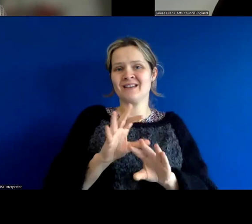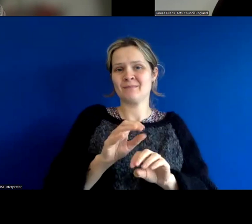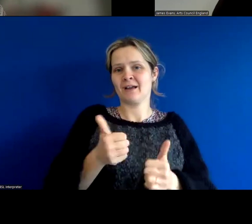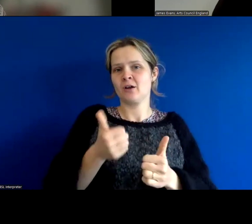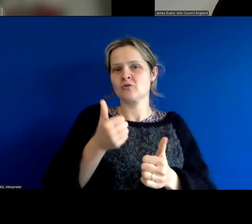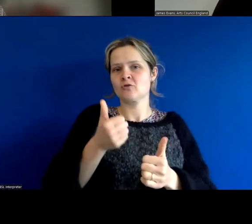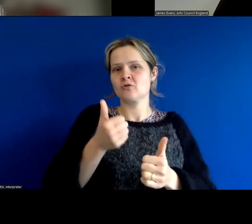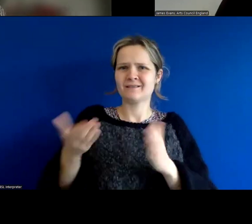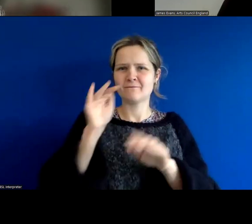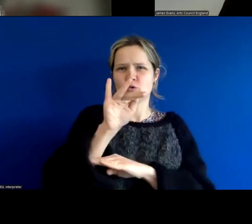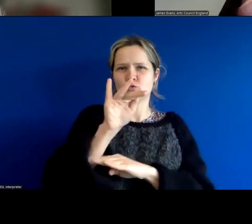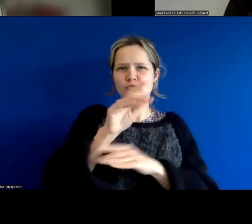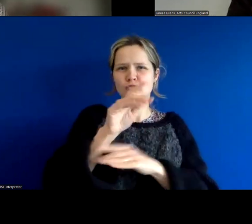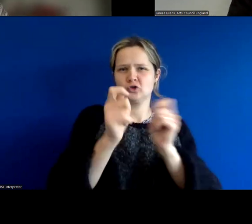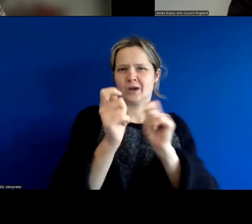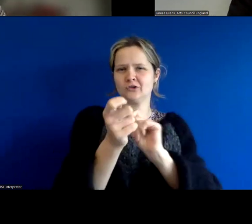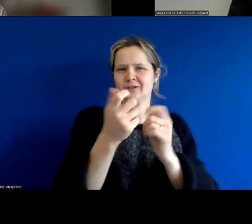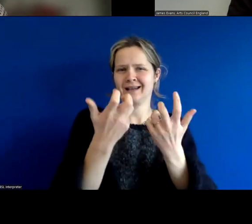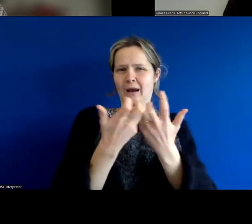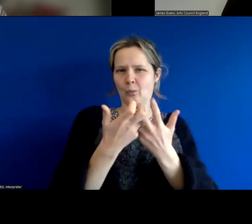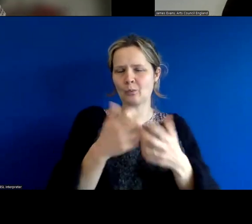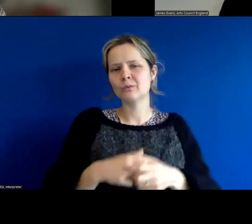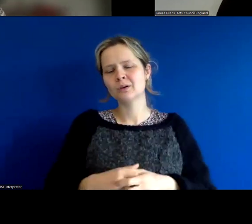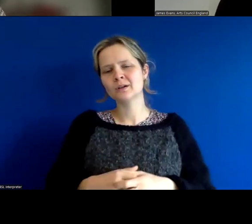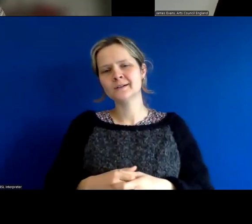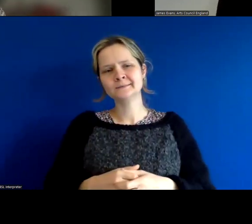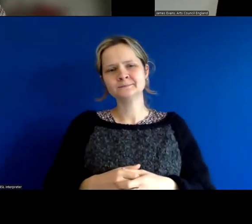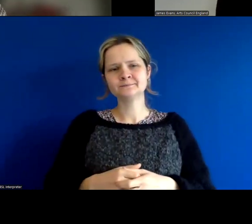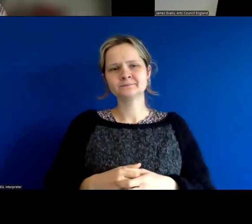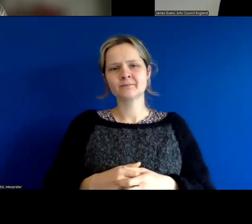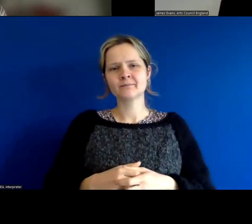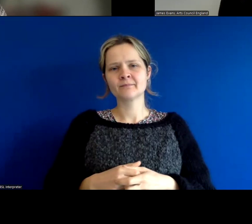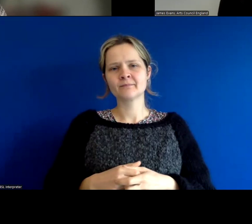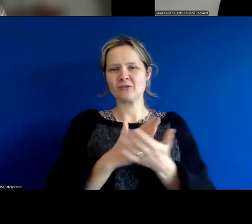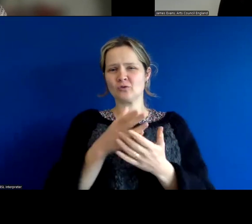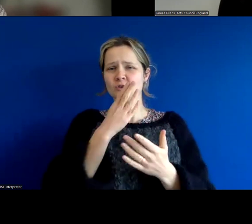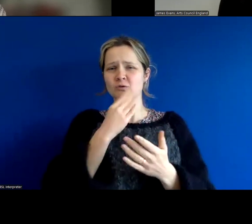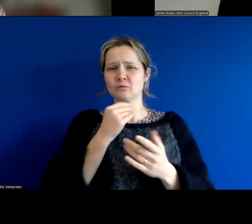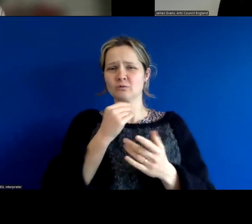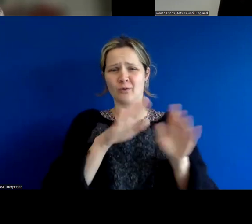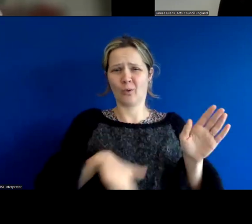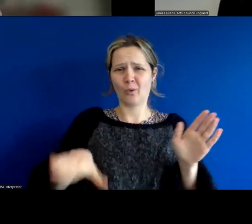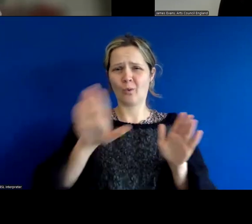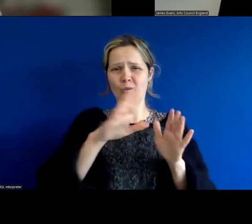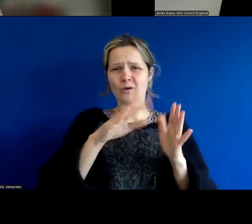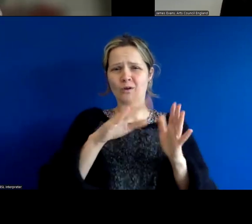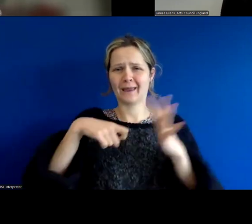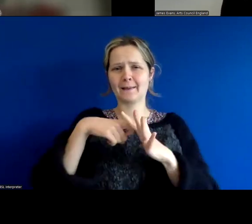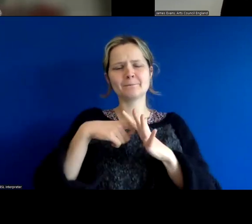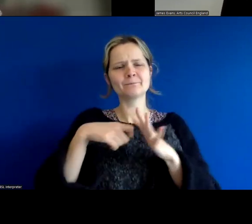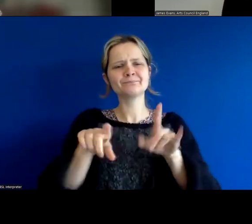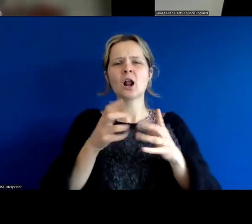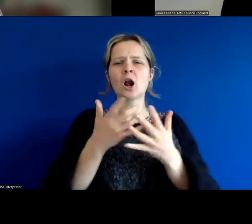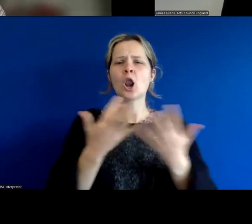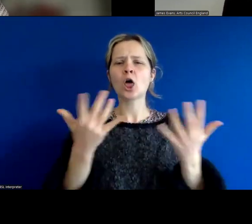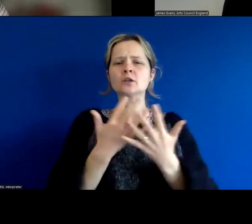to really deliver for the use cases that it's being used for. And there are also lots of other maps out there.